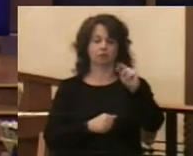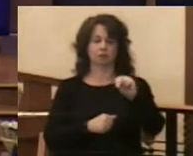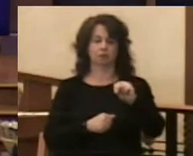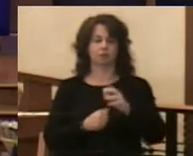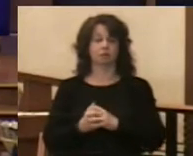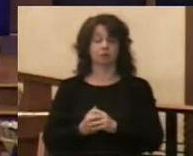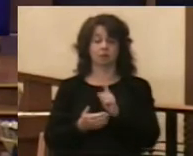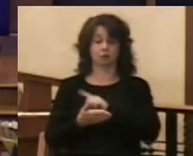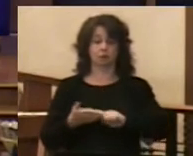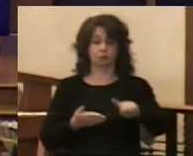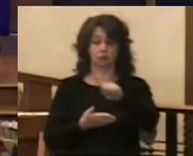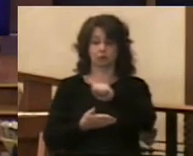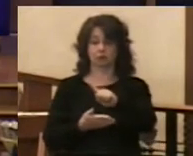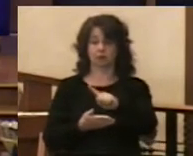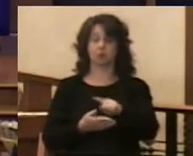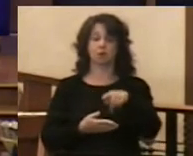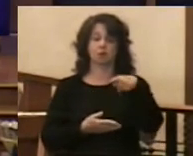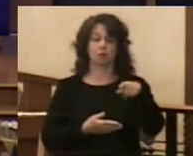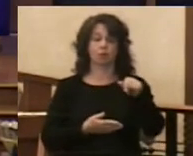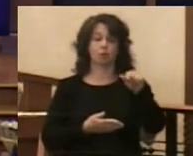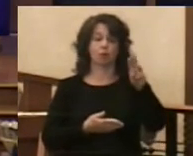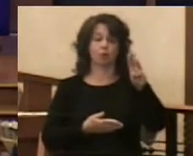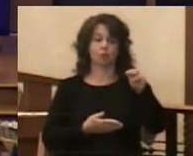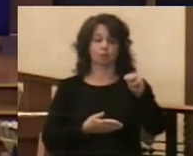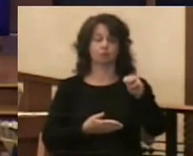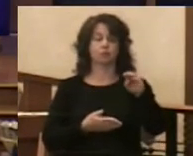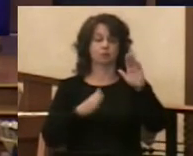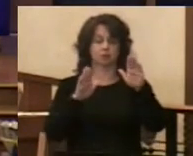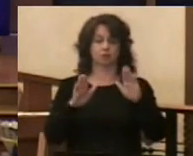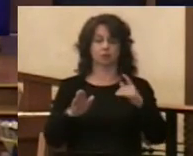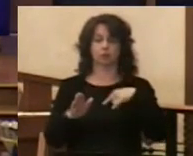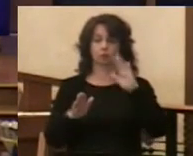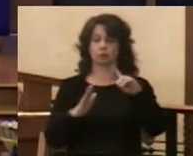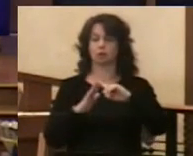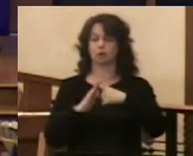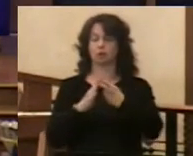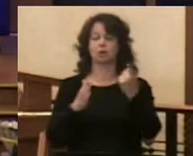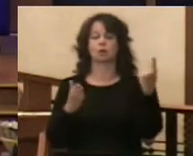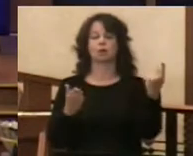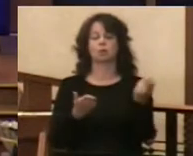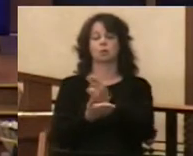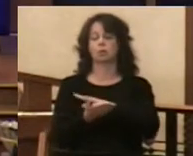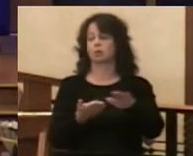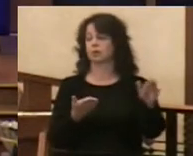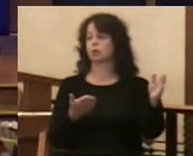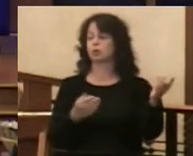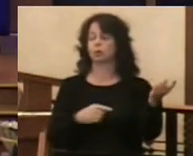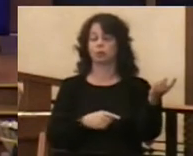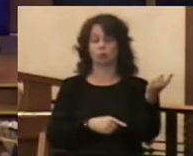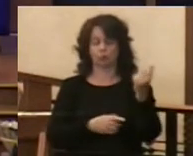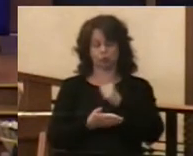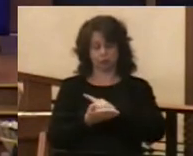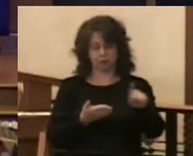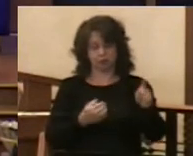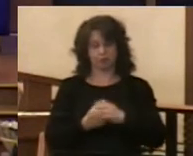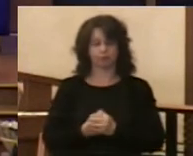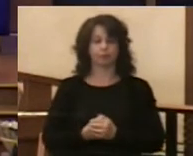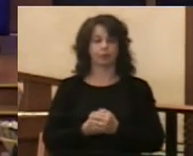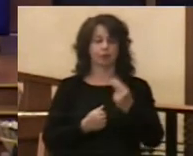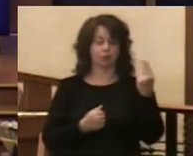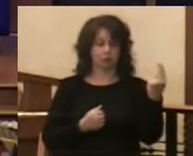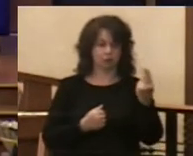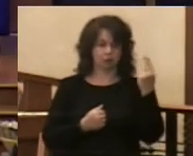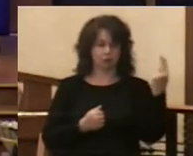Sunday, and so we begin then that journey through Holy Week, including Maundy Thursday, Good Friday, Easter Eve, and